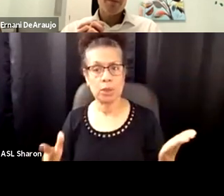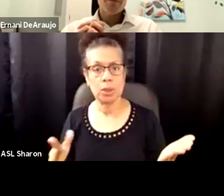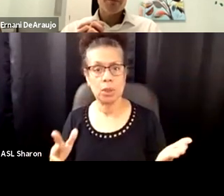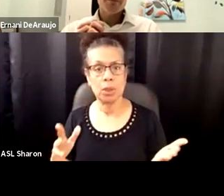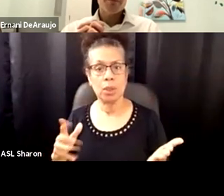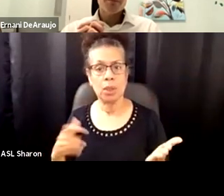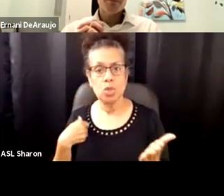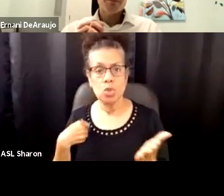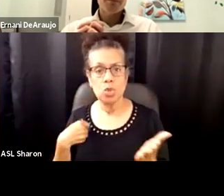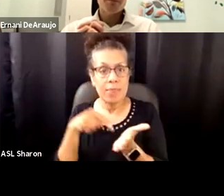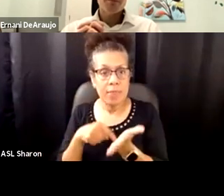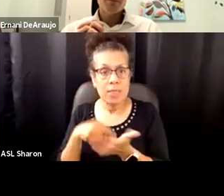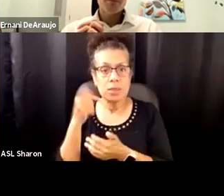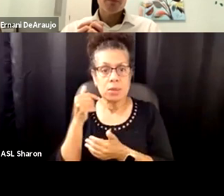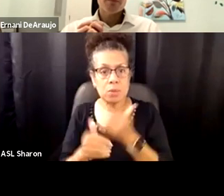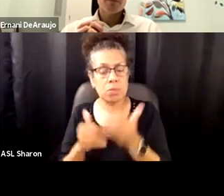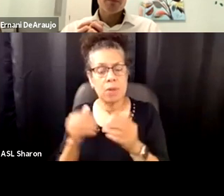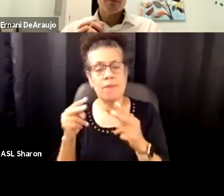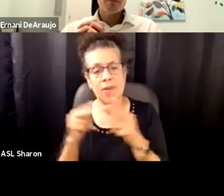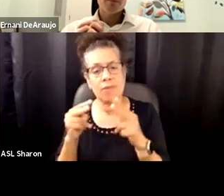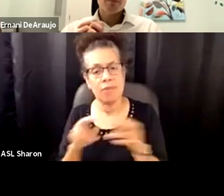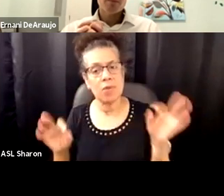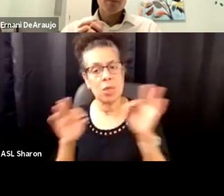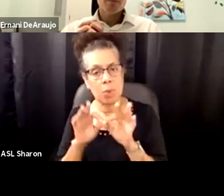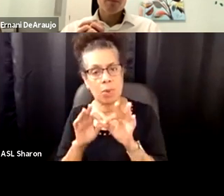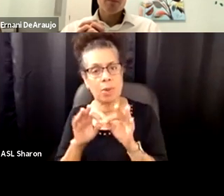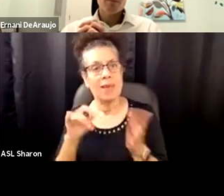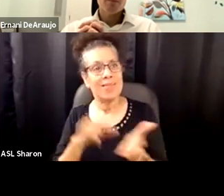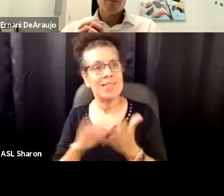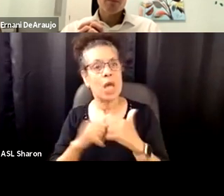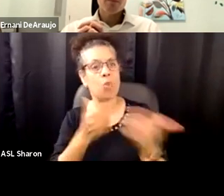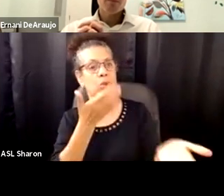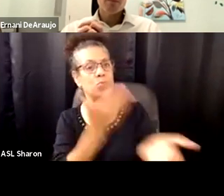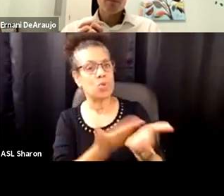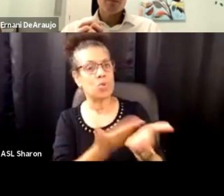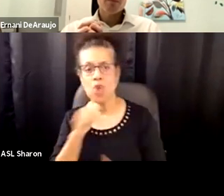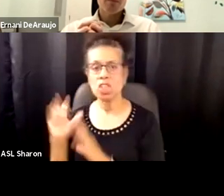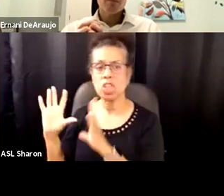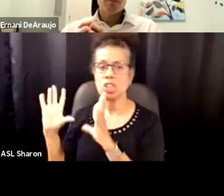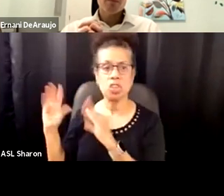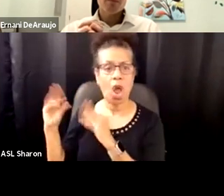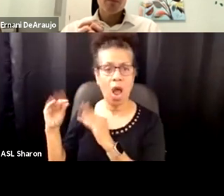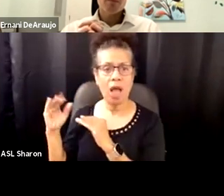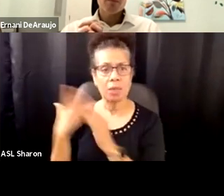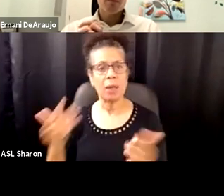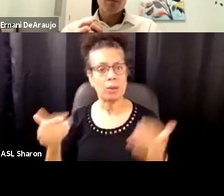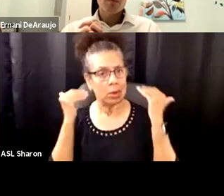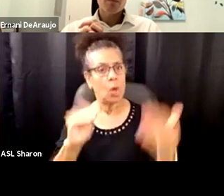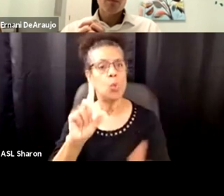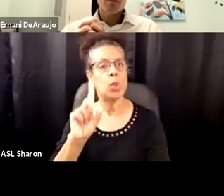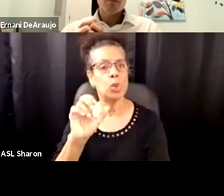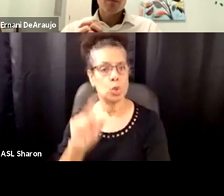steps like this are critical this is how we walk the walk to get to the talk of higher standards and higher